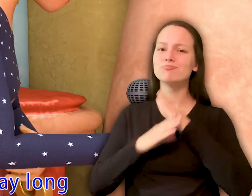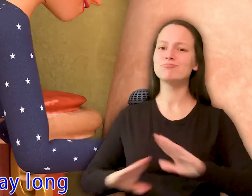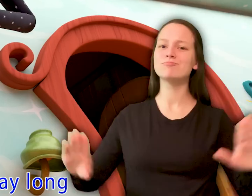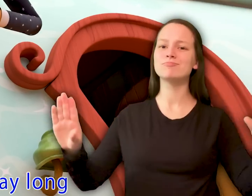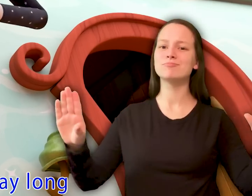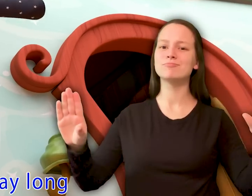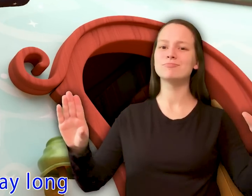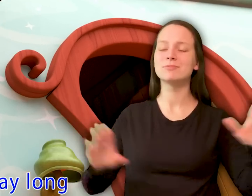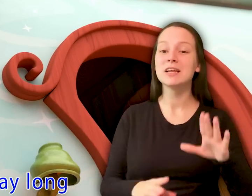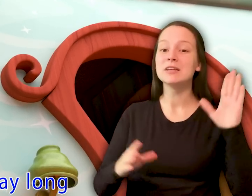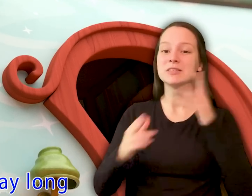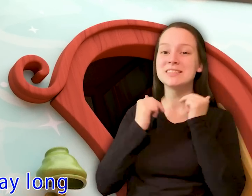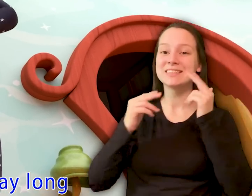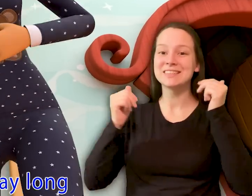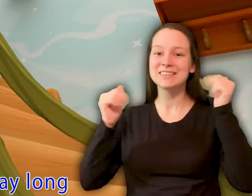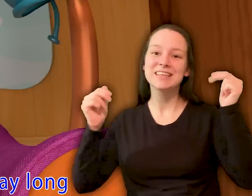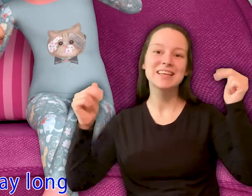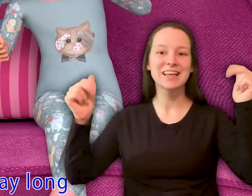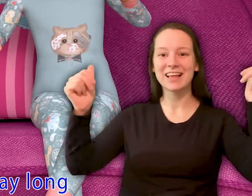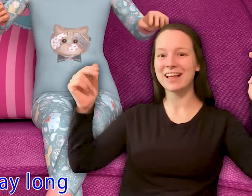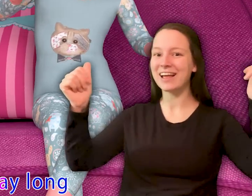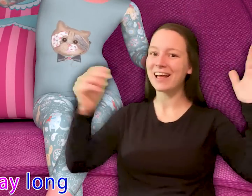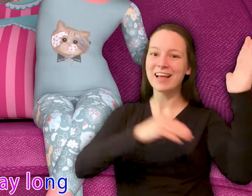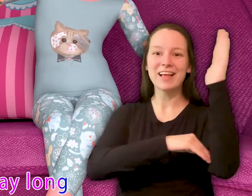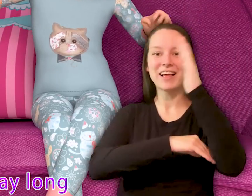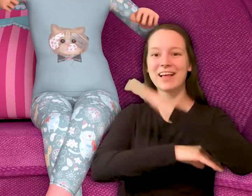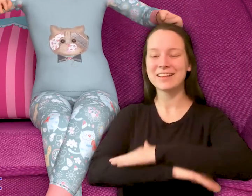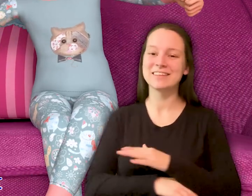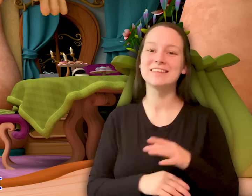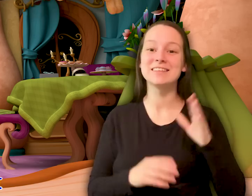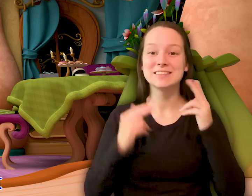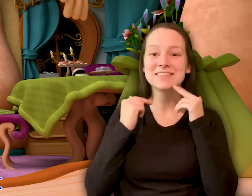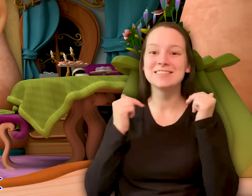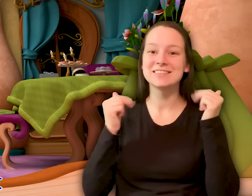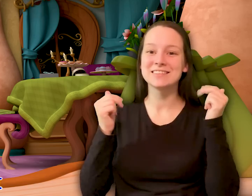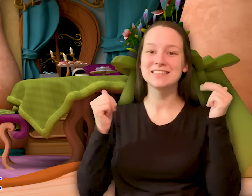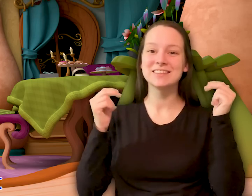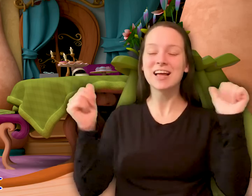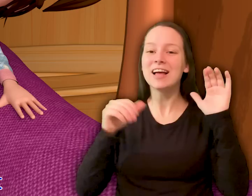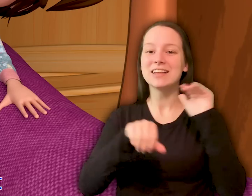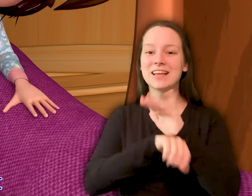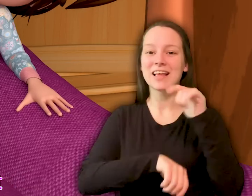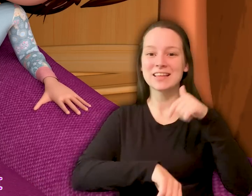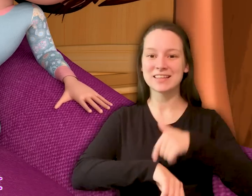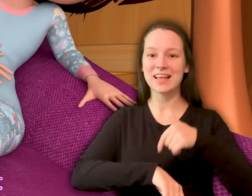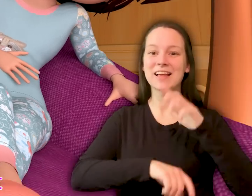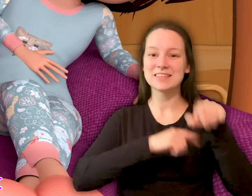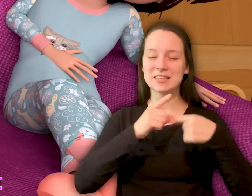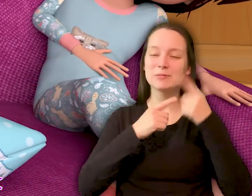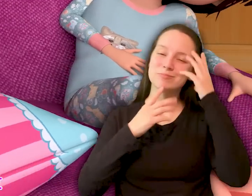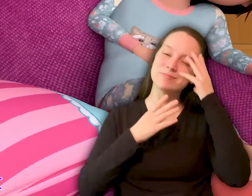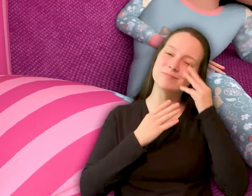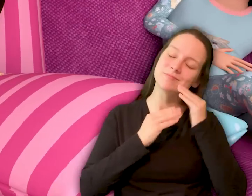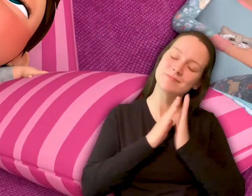noise singing with different tongues singing all day long and singing at night till